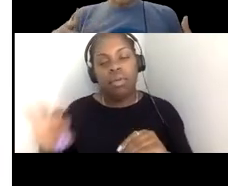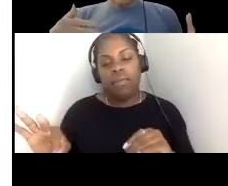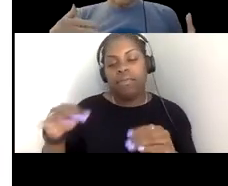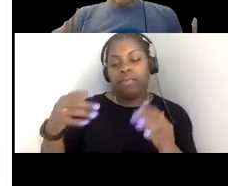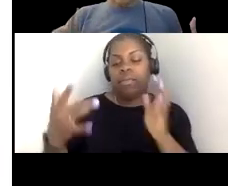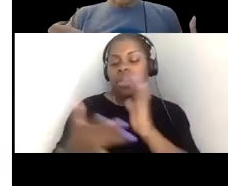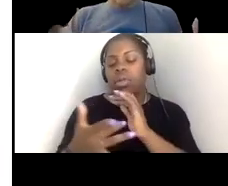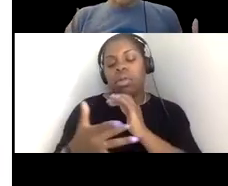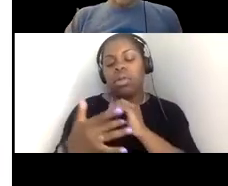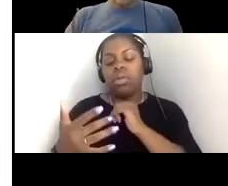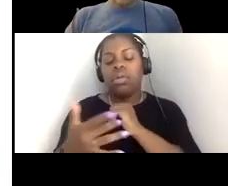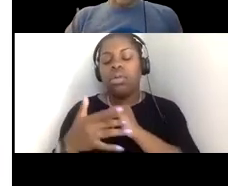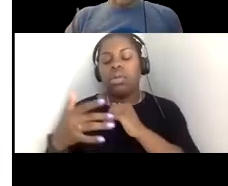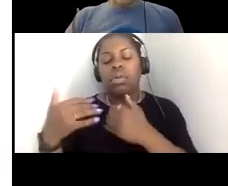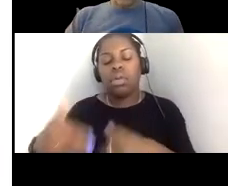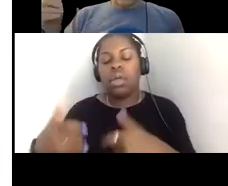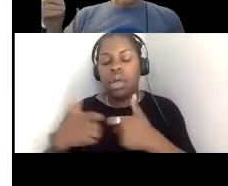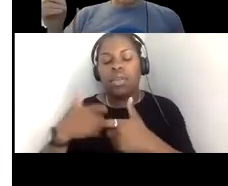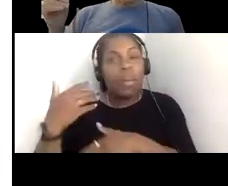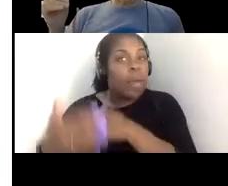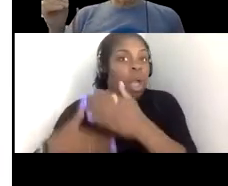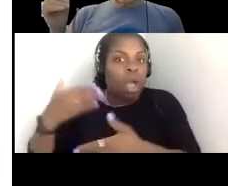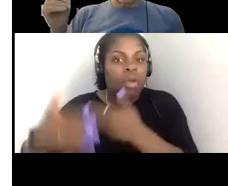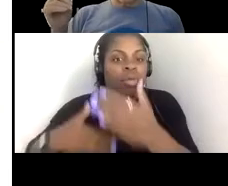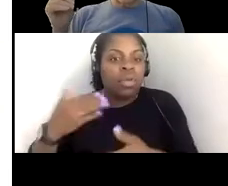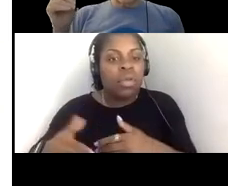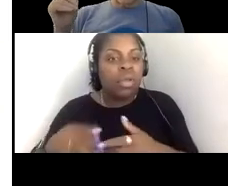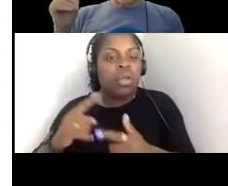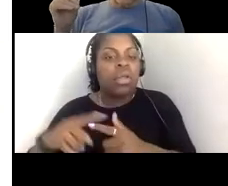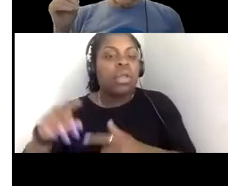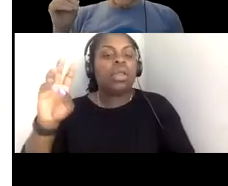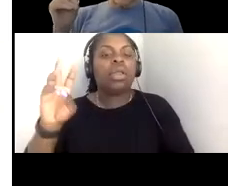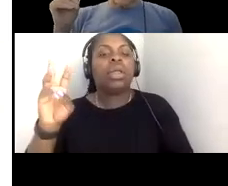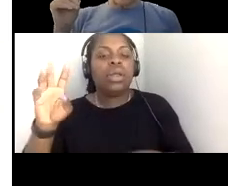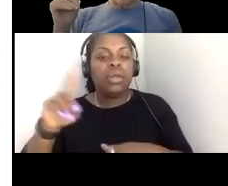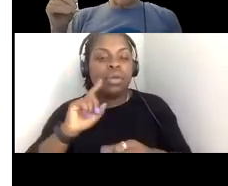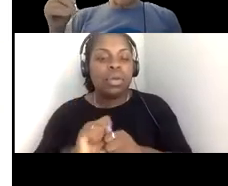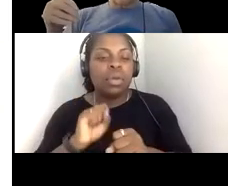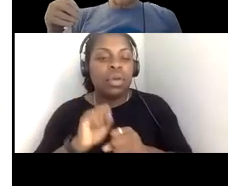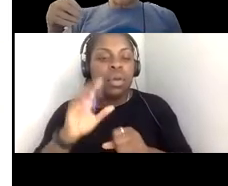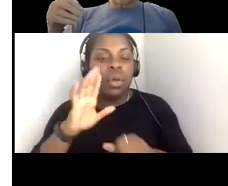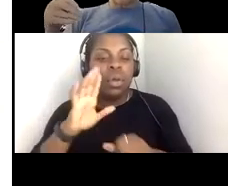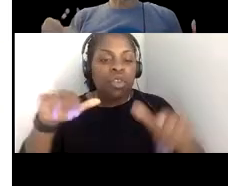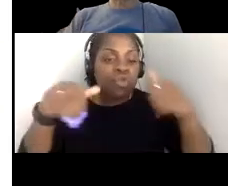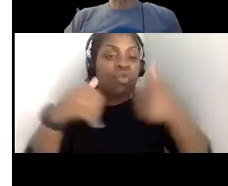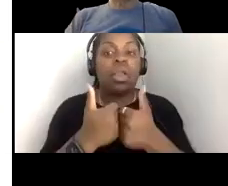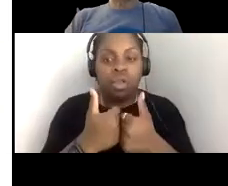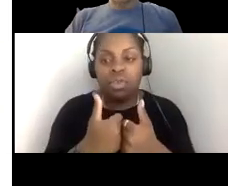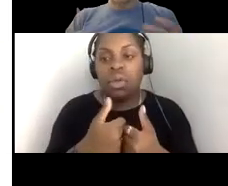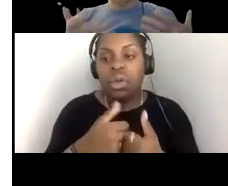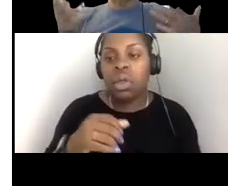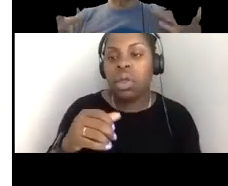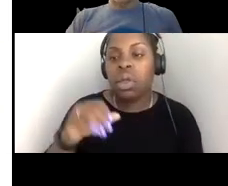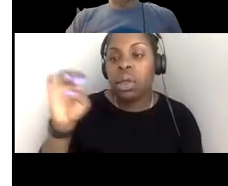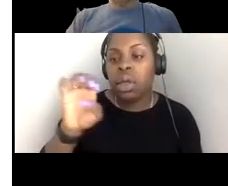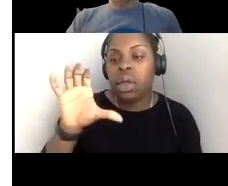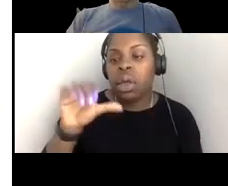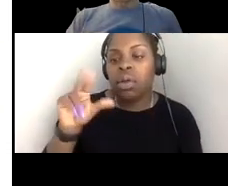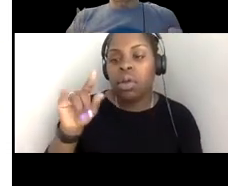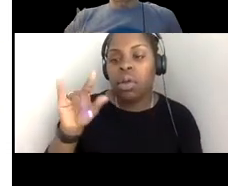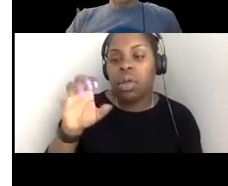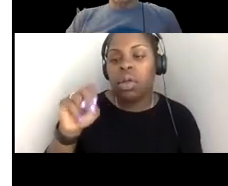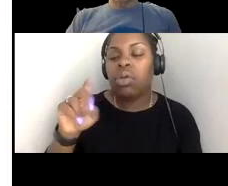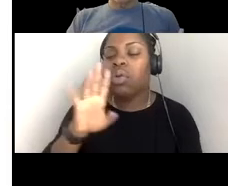electronic monitoring and other tracking technologies. And sixth is we're going to be challenging e-carceration, looking at